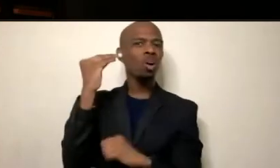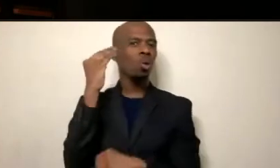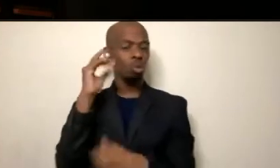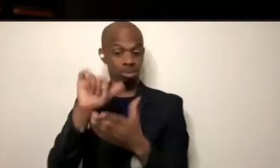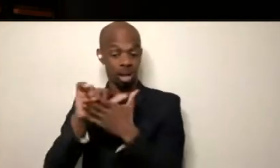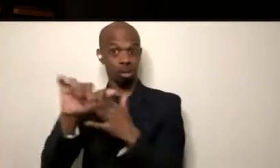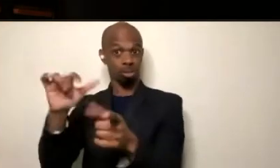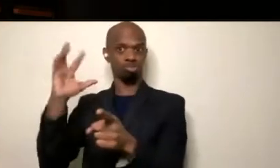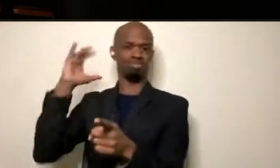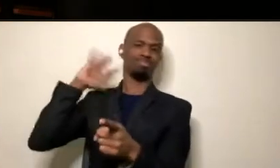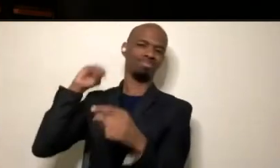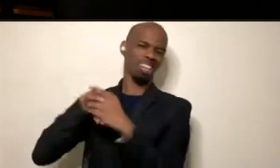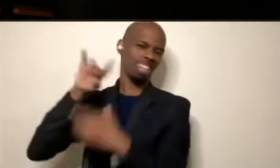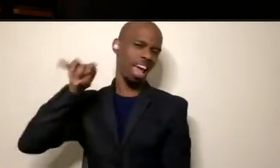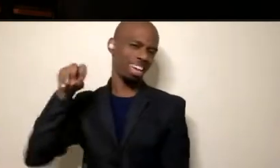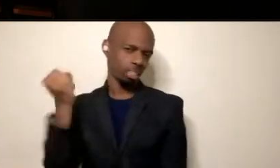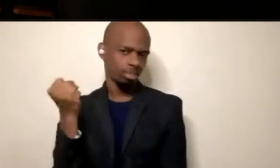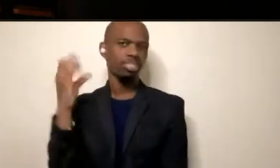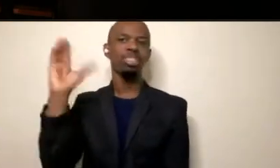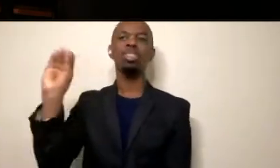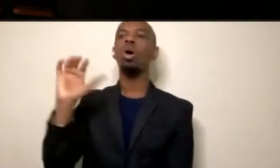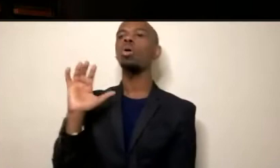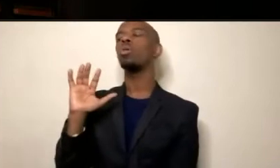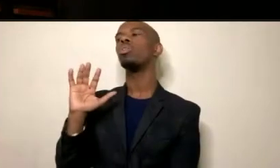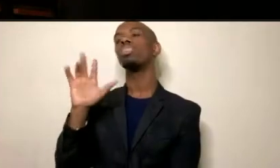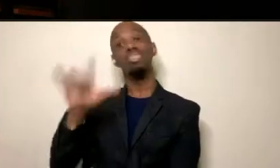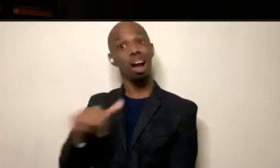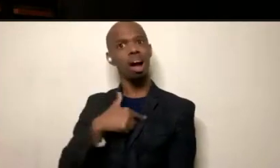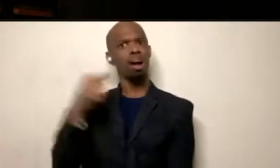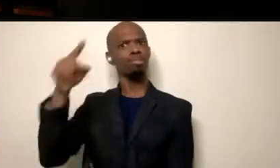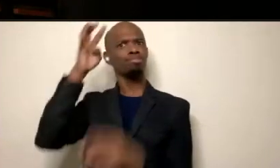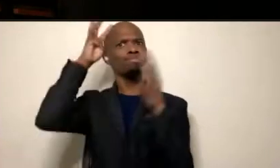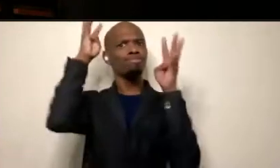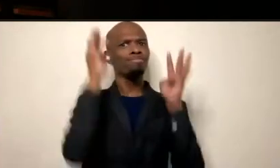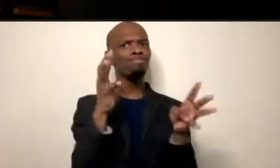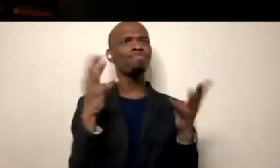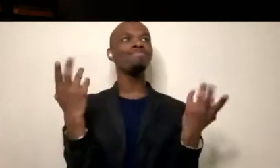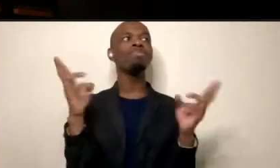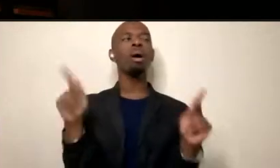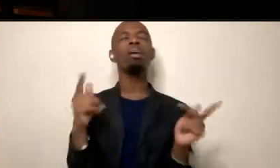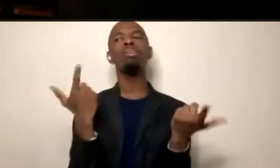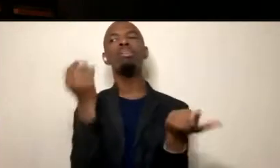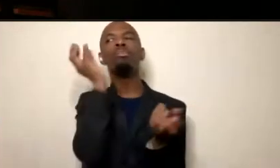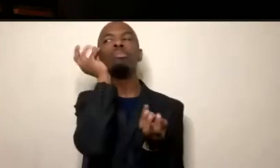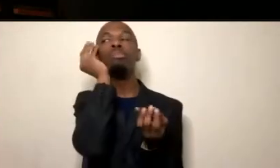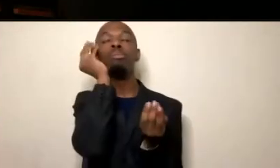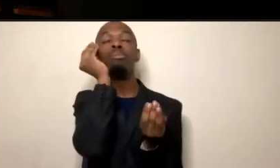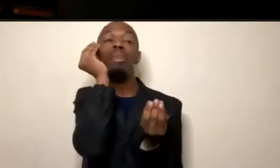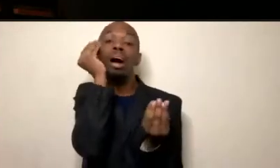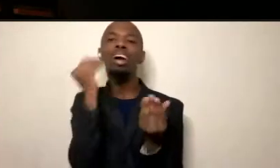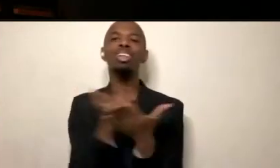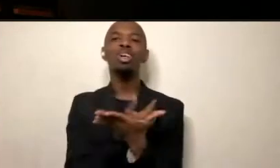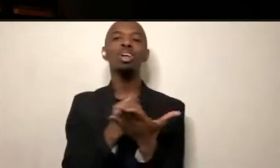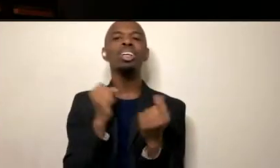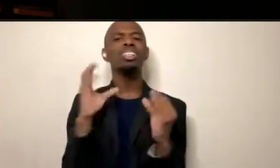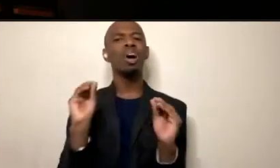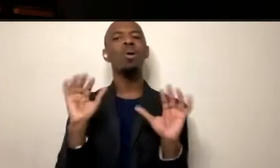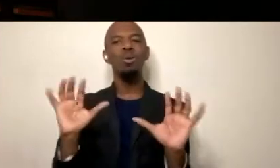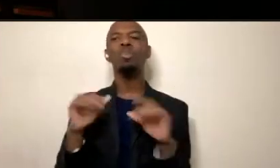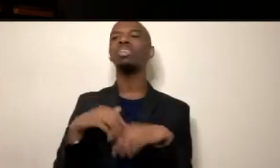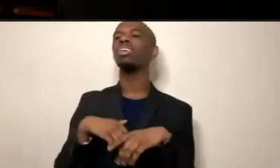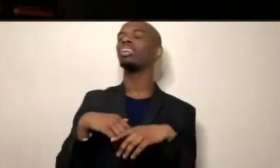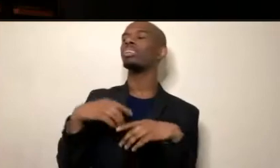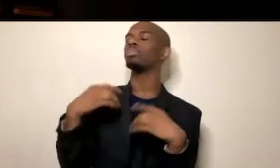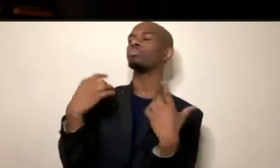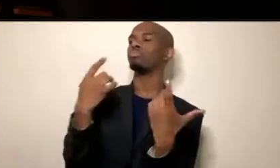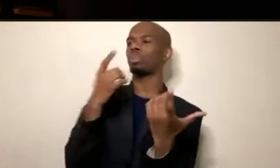and the world opened up, and it was, and so many people confessed that they too had danced nude. I mean, I met women who were straight